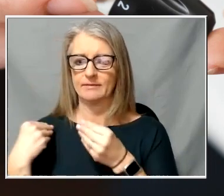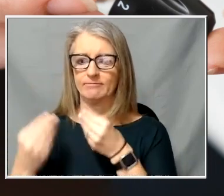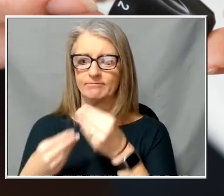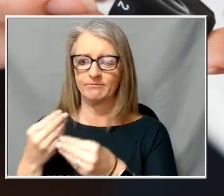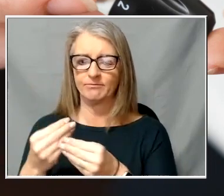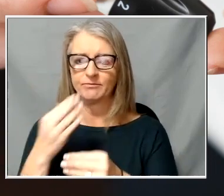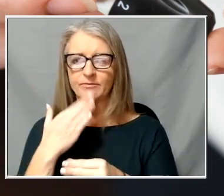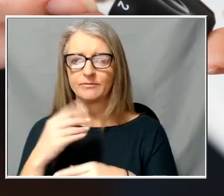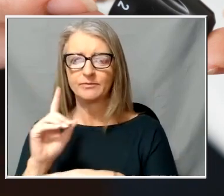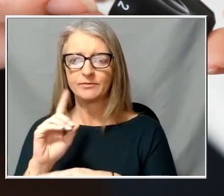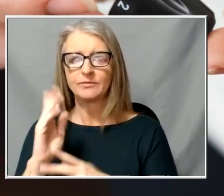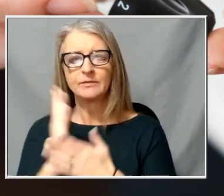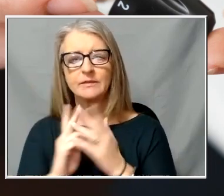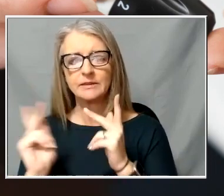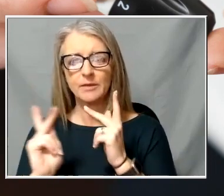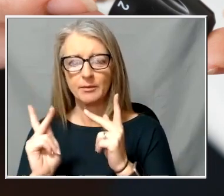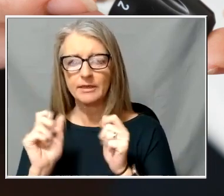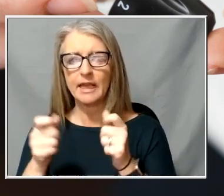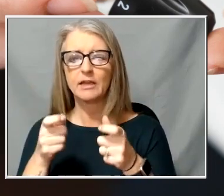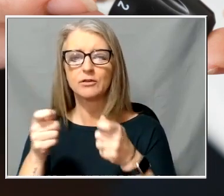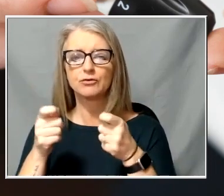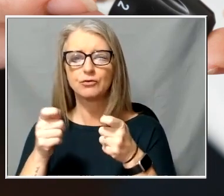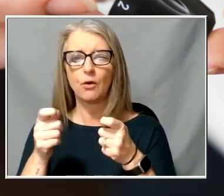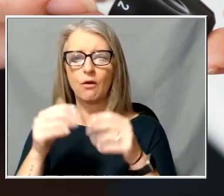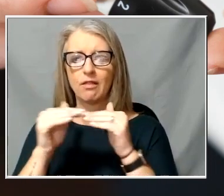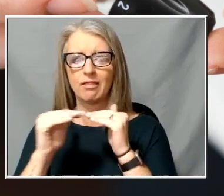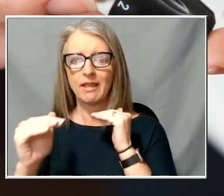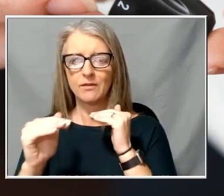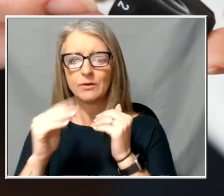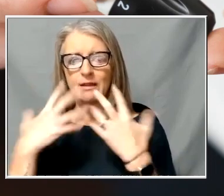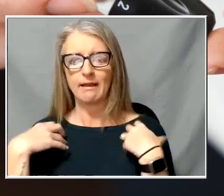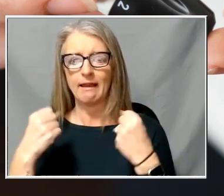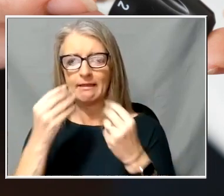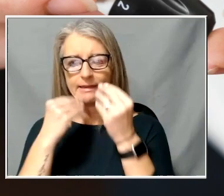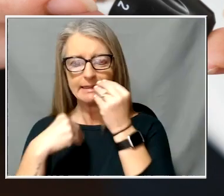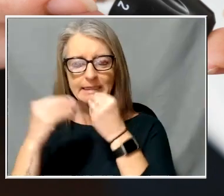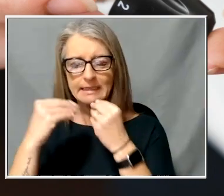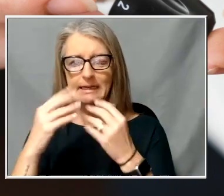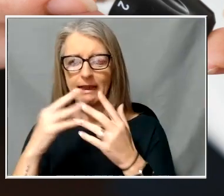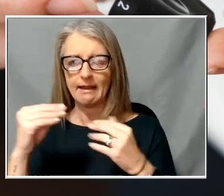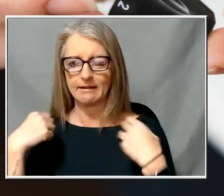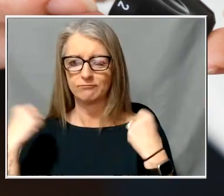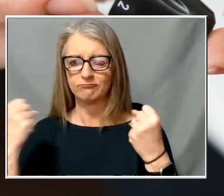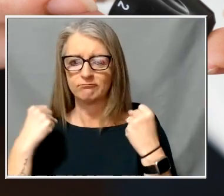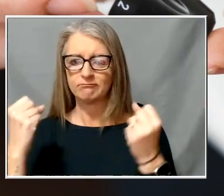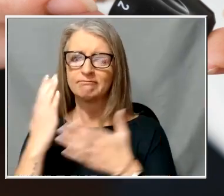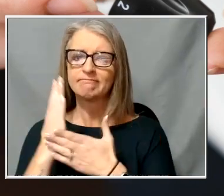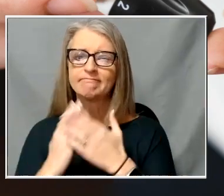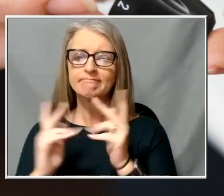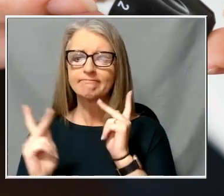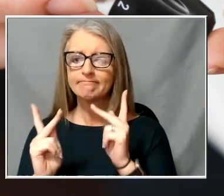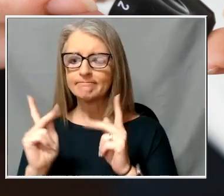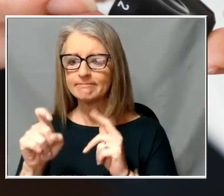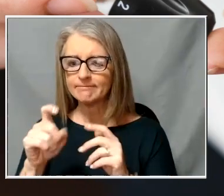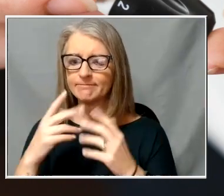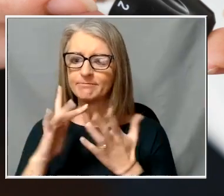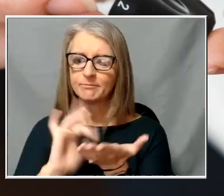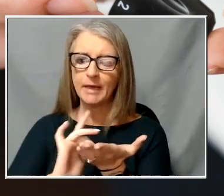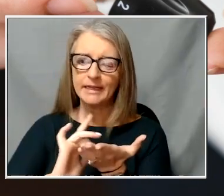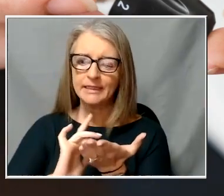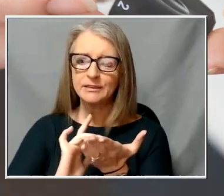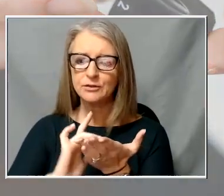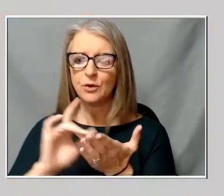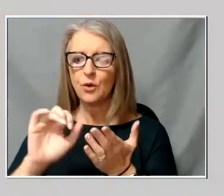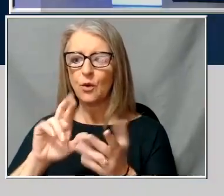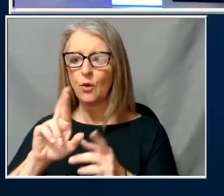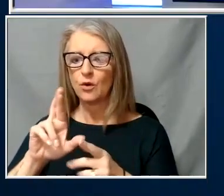can control their blood glucose levels with healthy eating and exercise, others may need medication or that